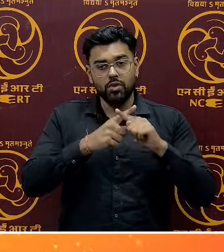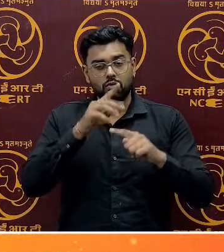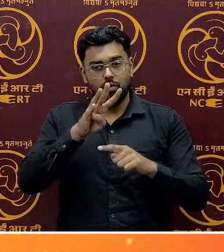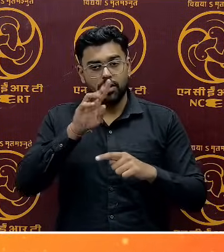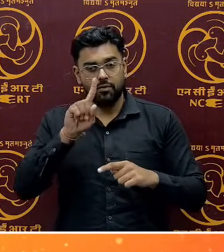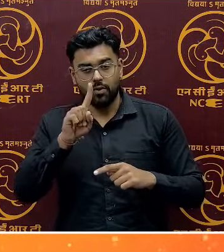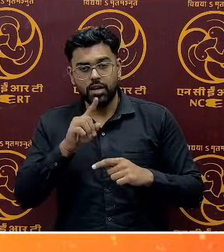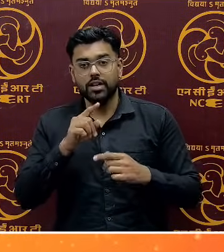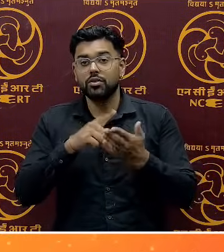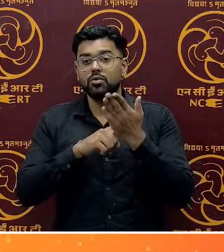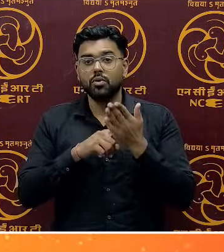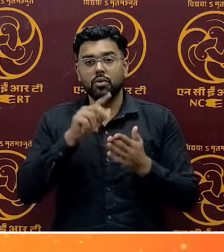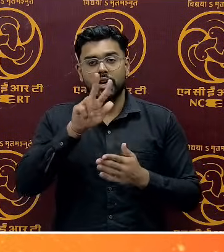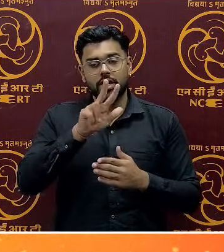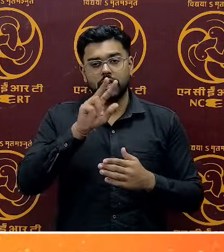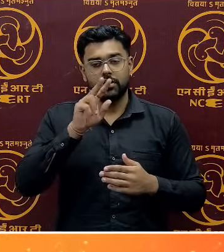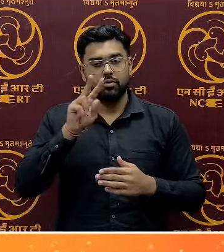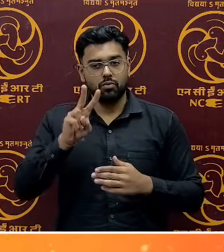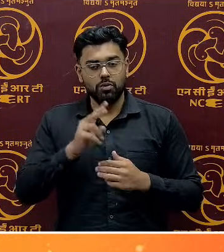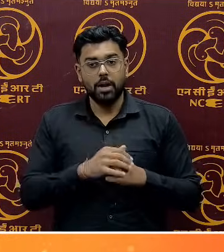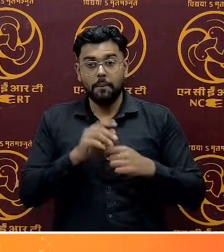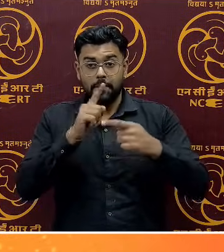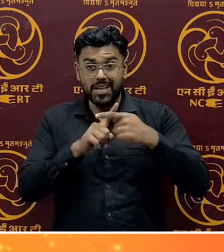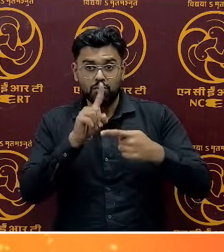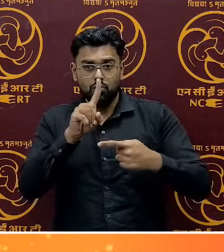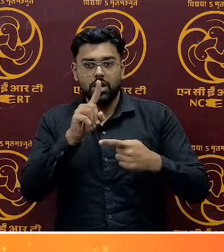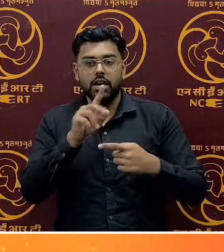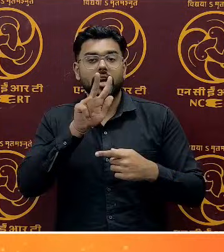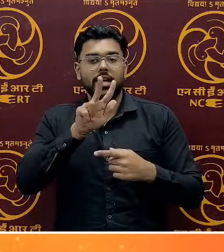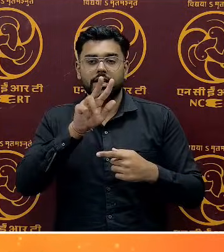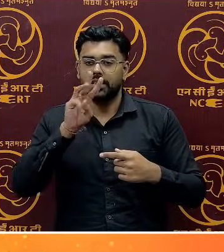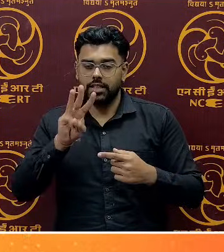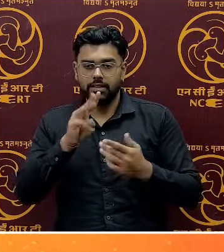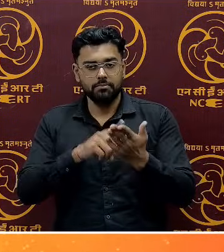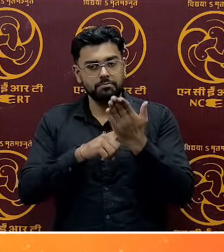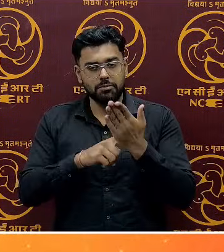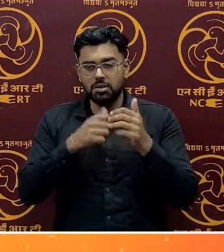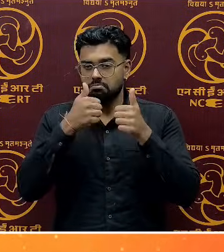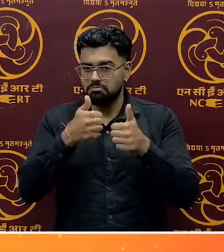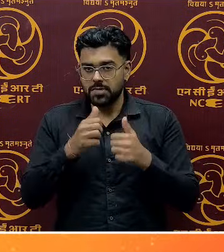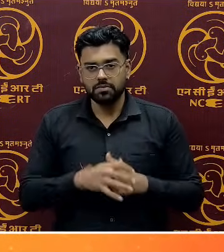82 plus 1 is 83, which is a prime number. Yeah. Therefore,